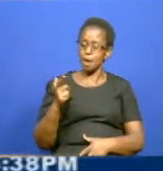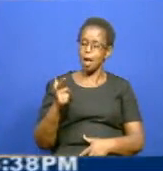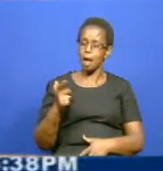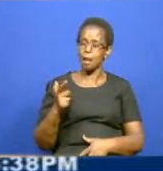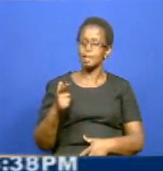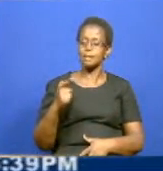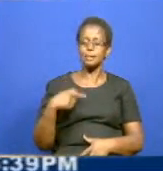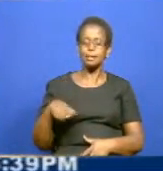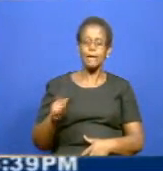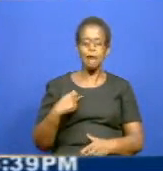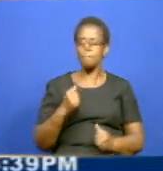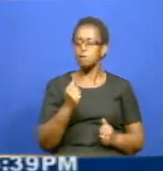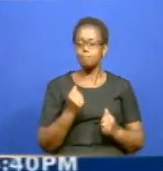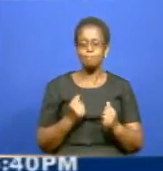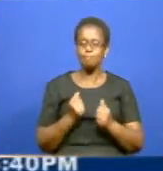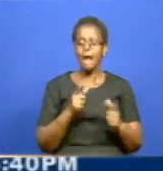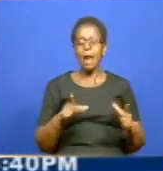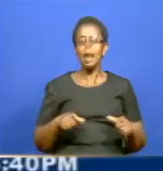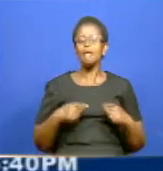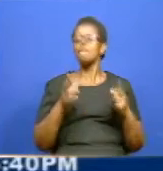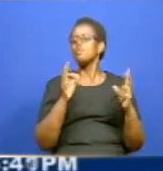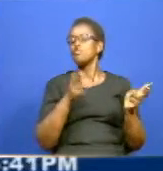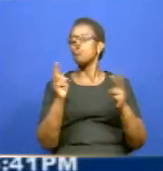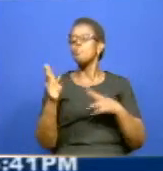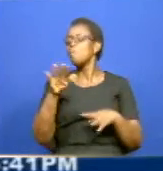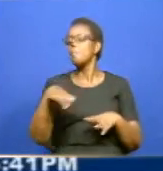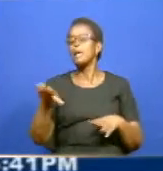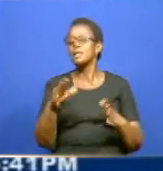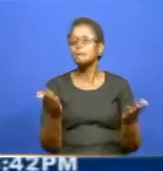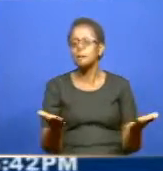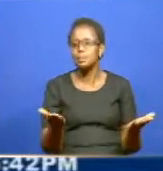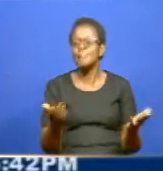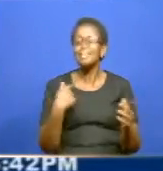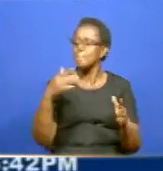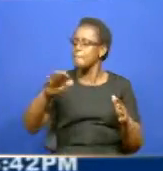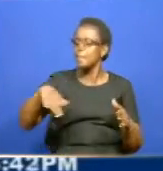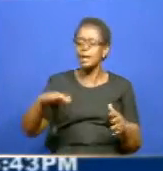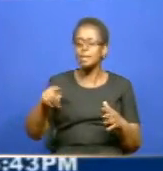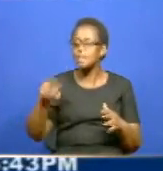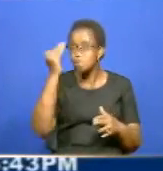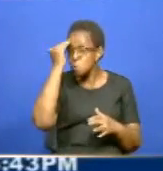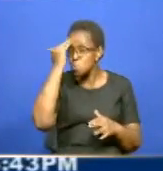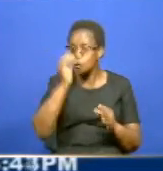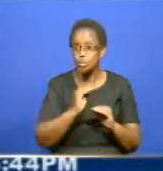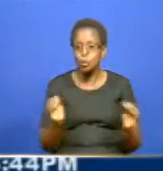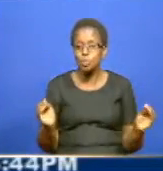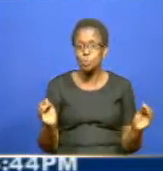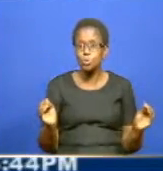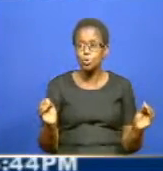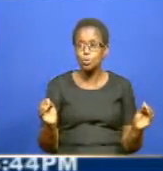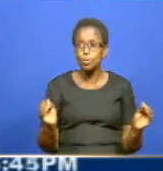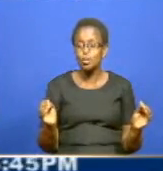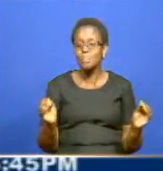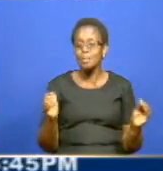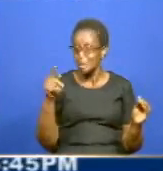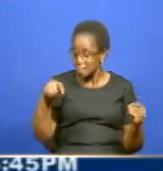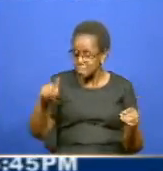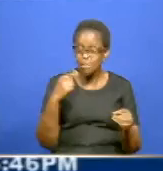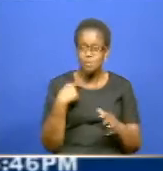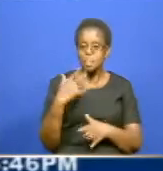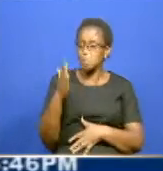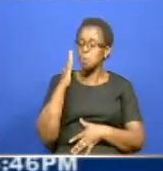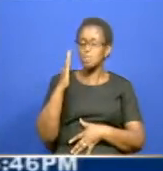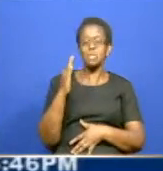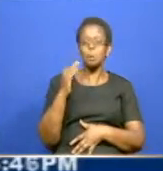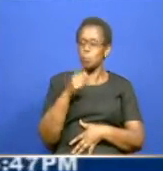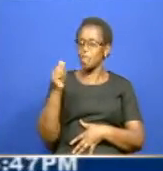live in the midst of a place that they don't know, or even if they know, they can't guarantee their own security, doesn't